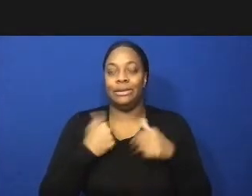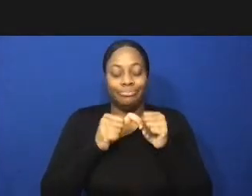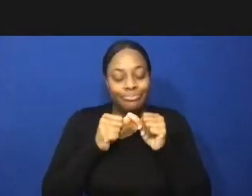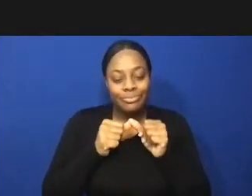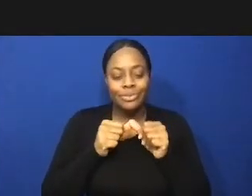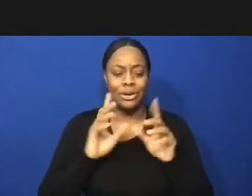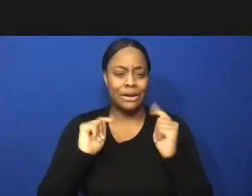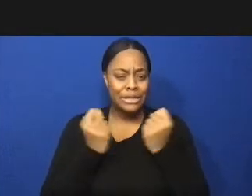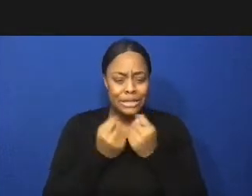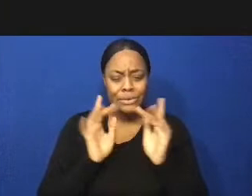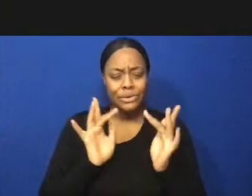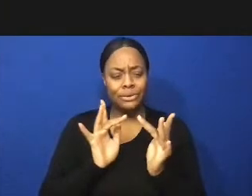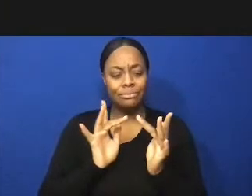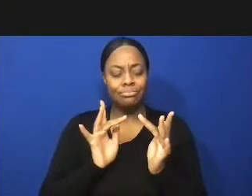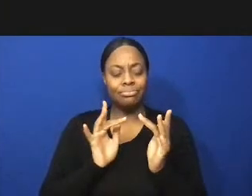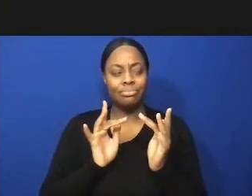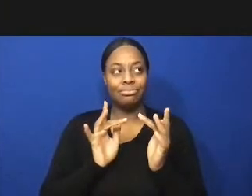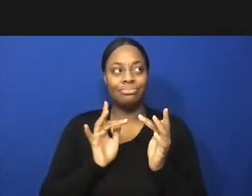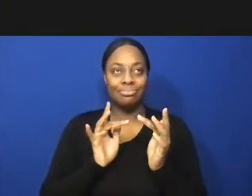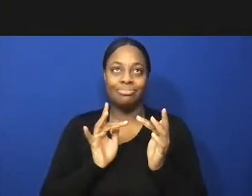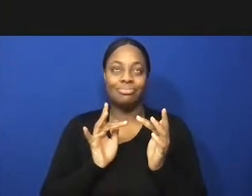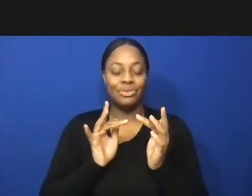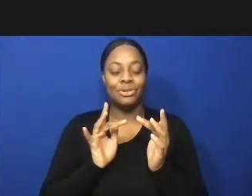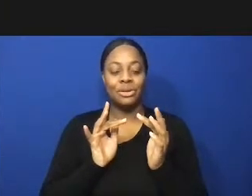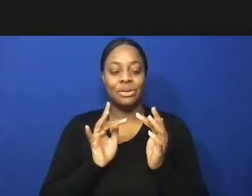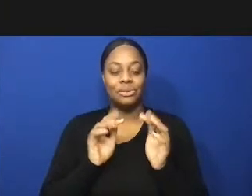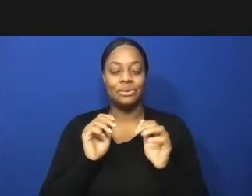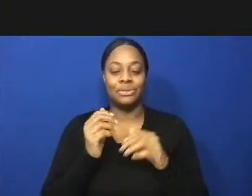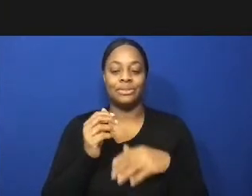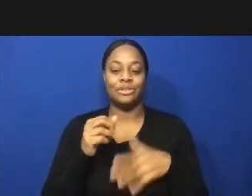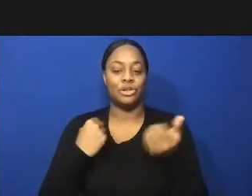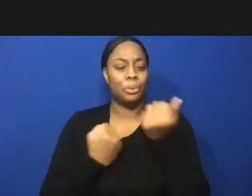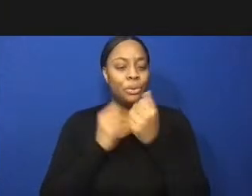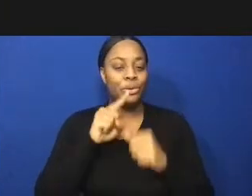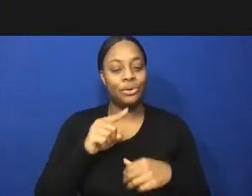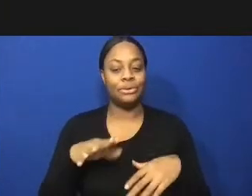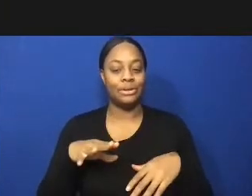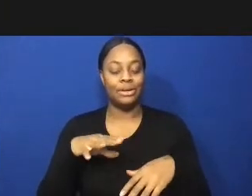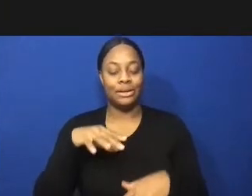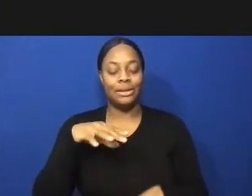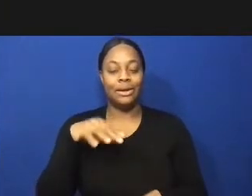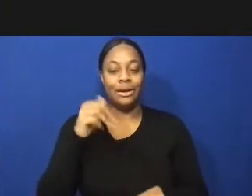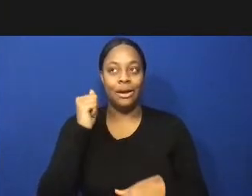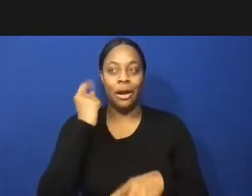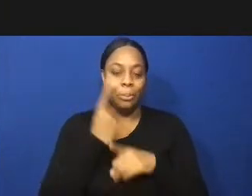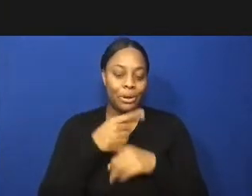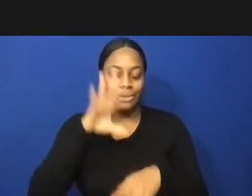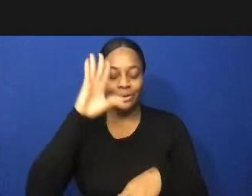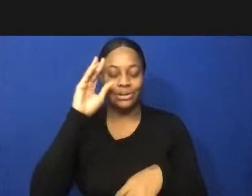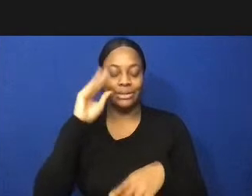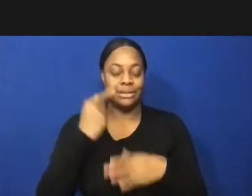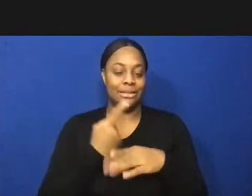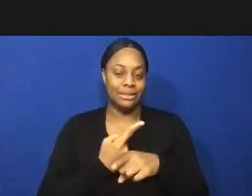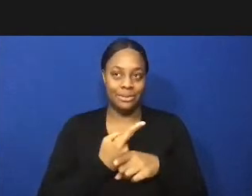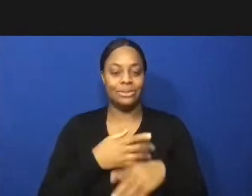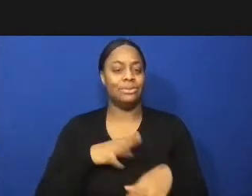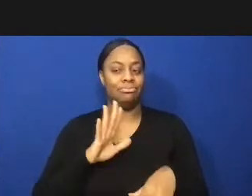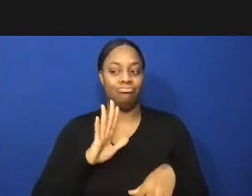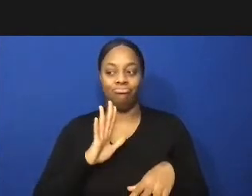BDS team will continue to stand in solidarity with our sisters and brothers all over the world. For